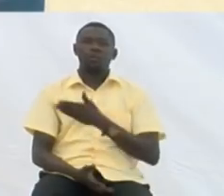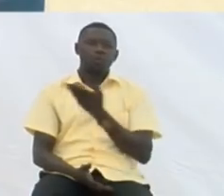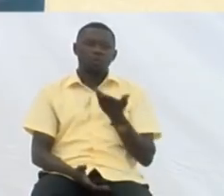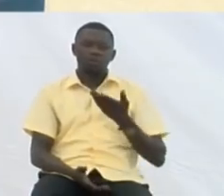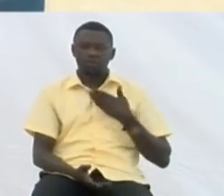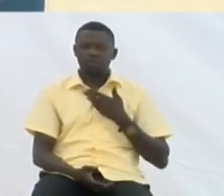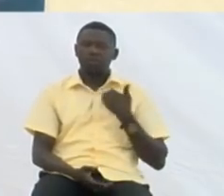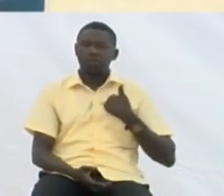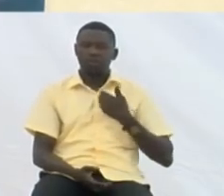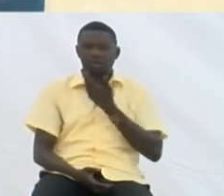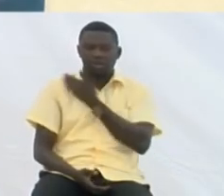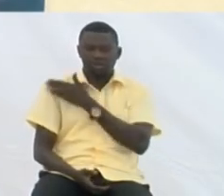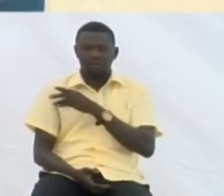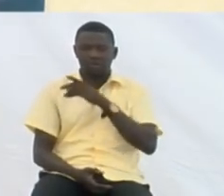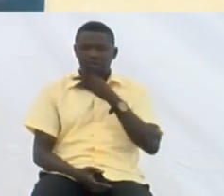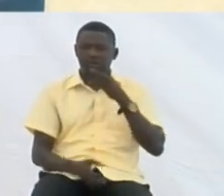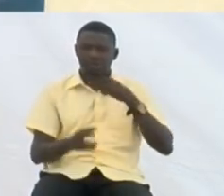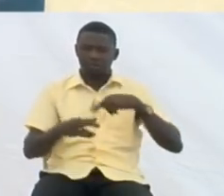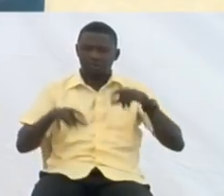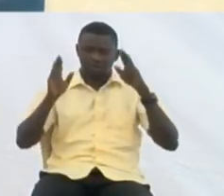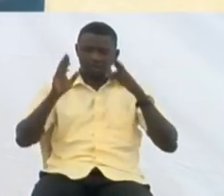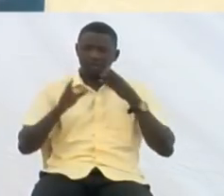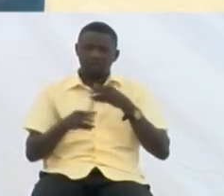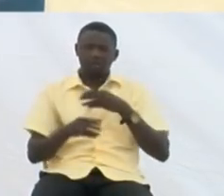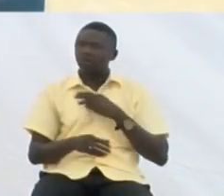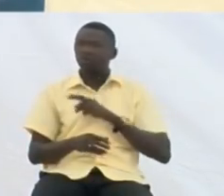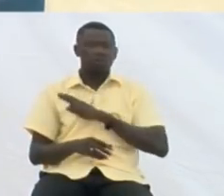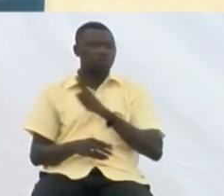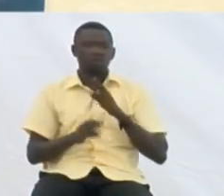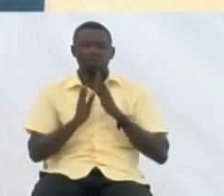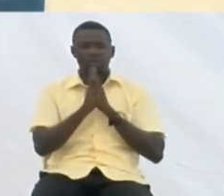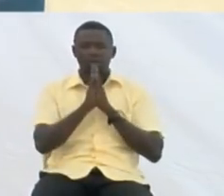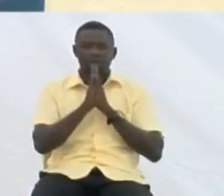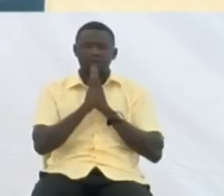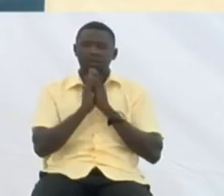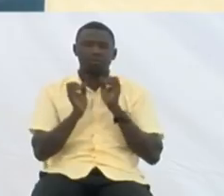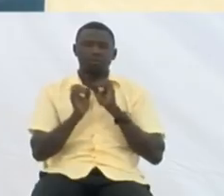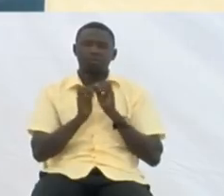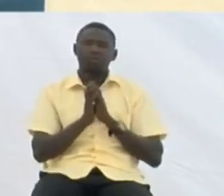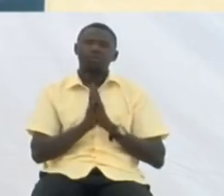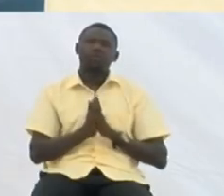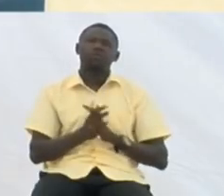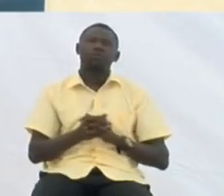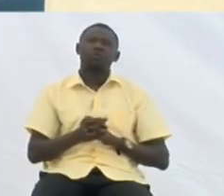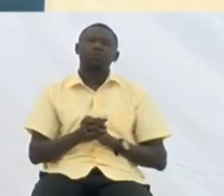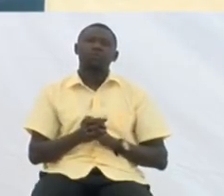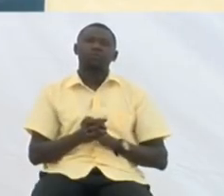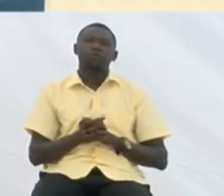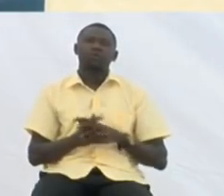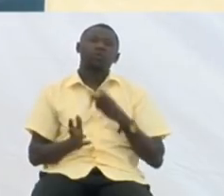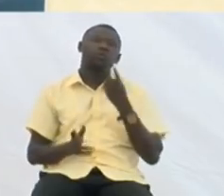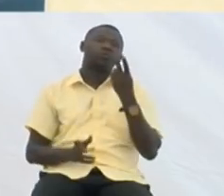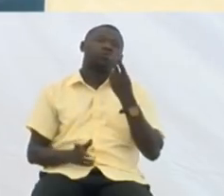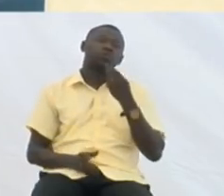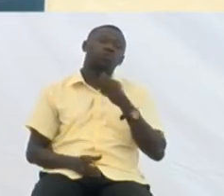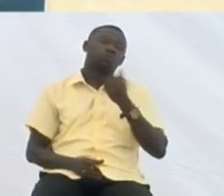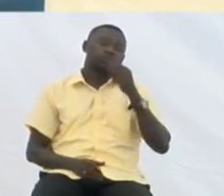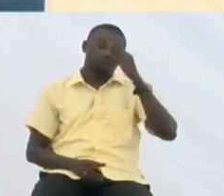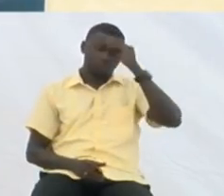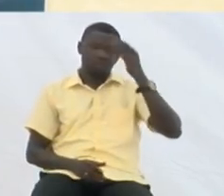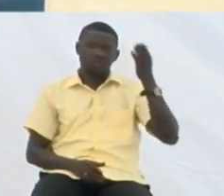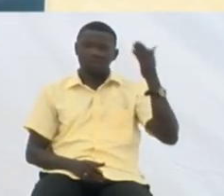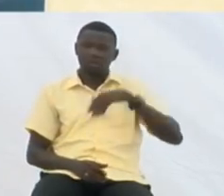People left me in the mosque. I was performing that prayer. Two boys came in.